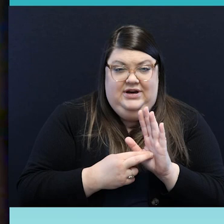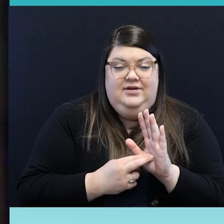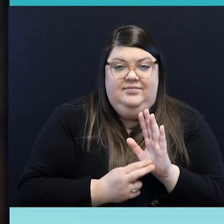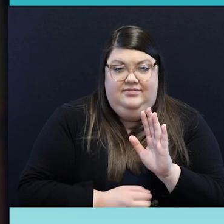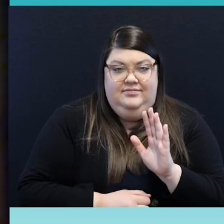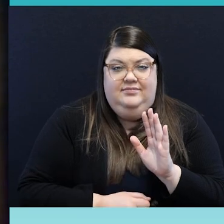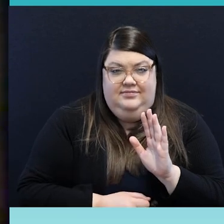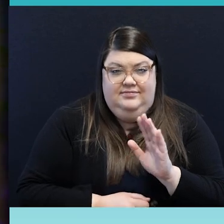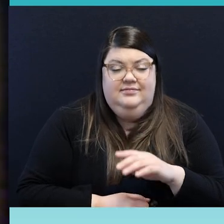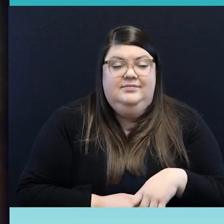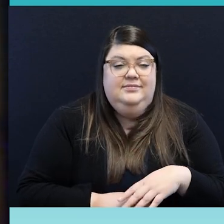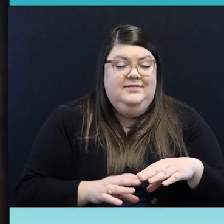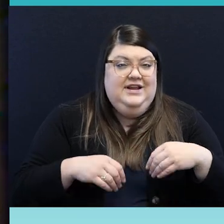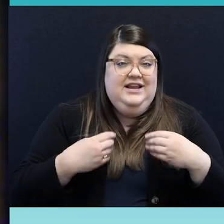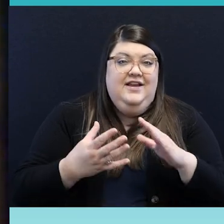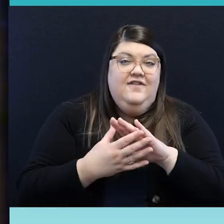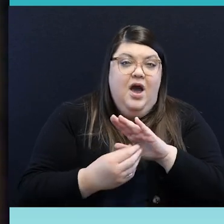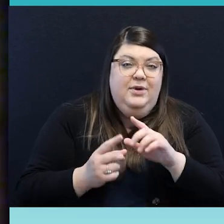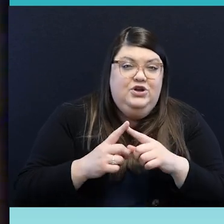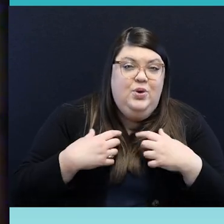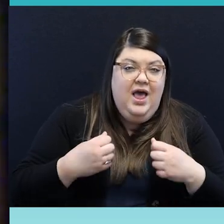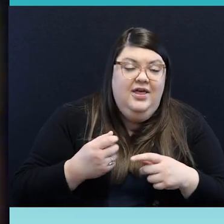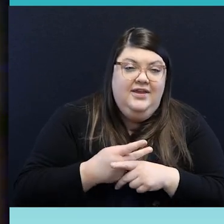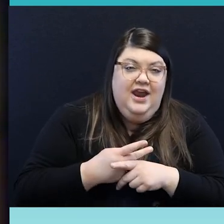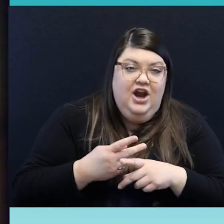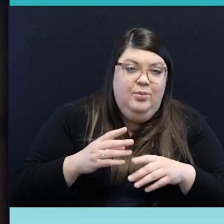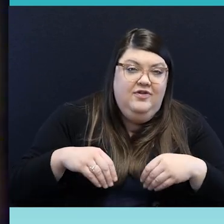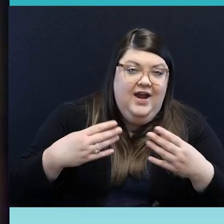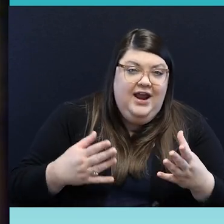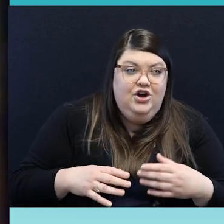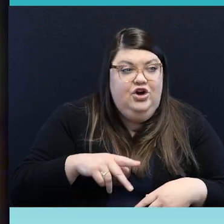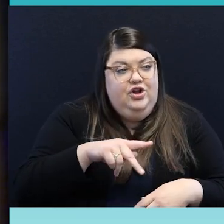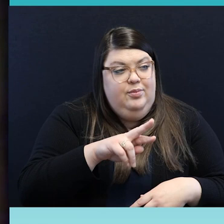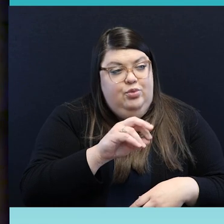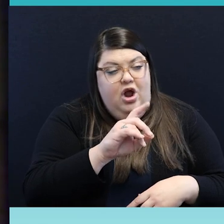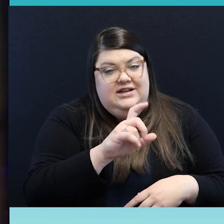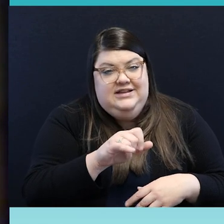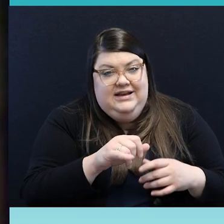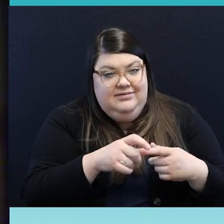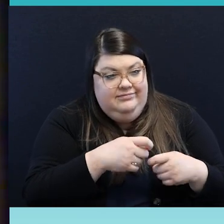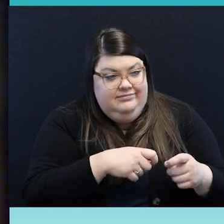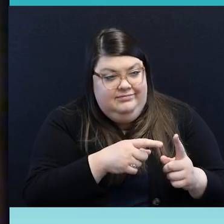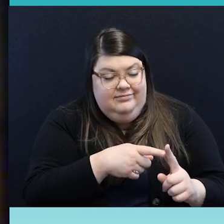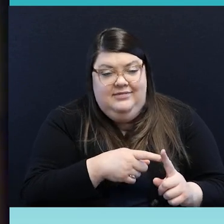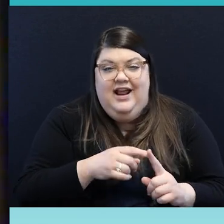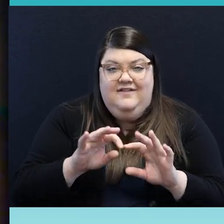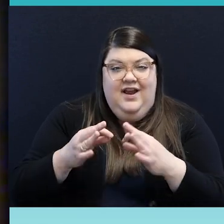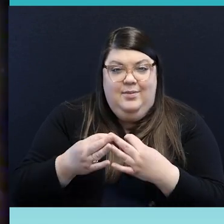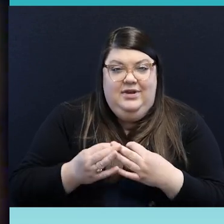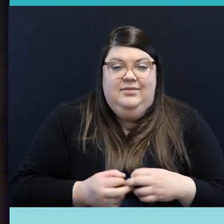Give copies to your healthcare provider, to your proxies, to your family. And finally, review and